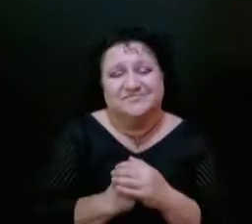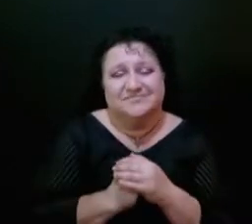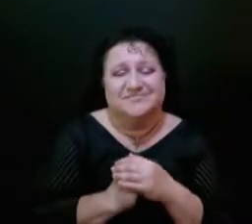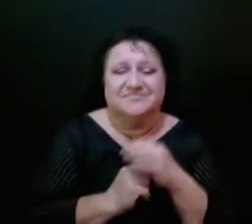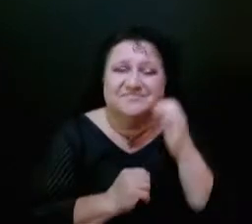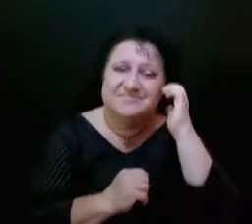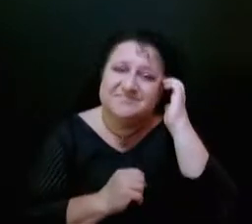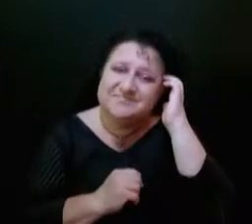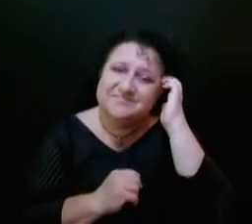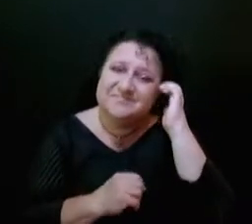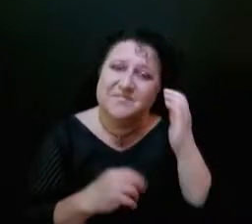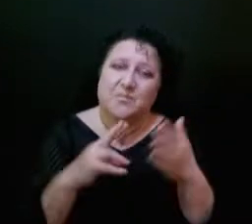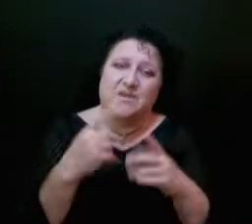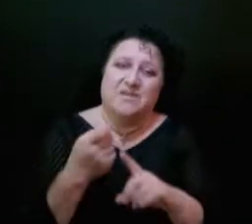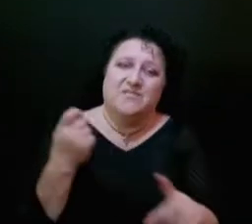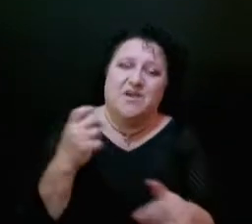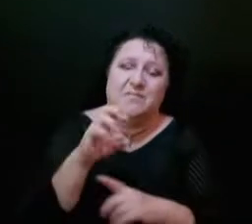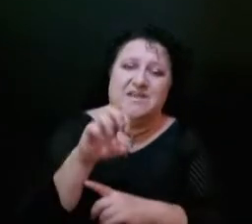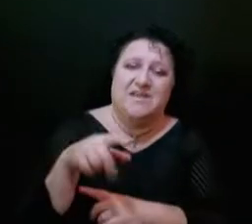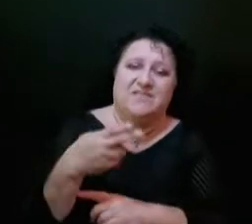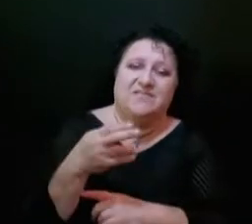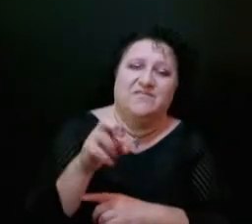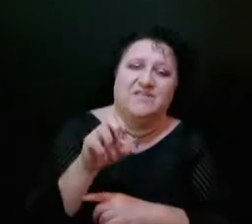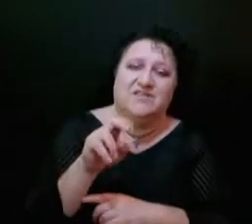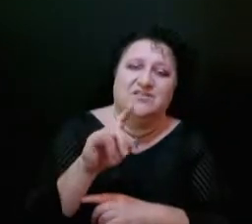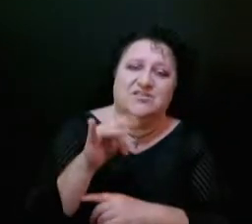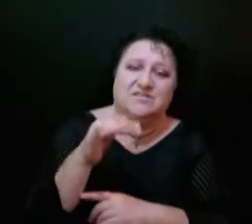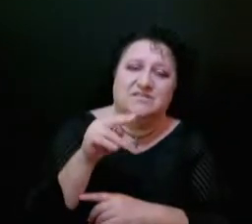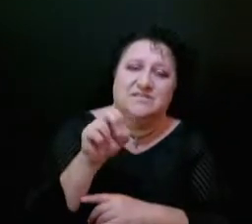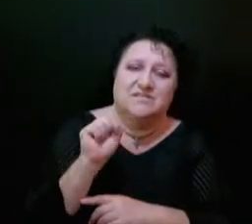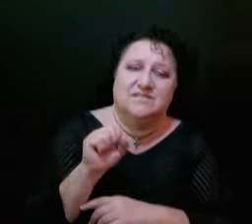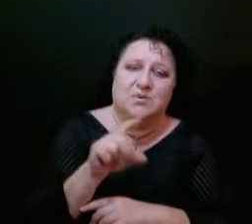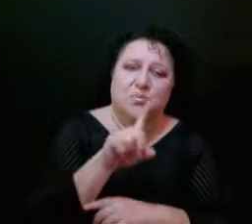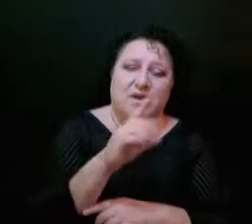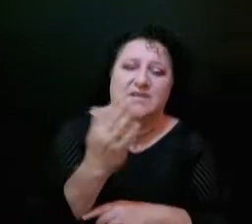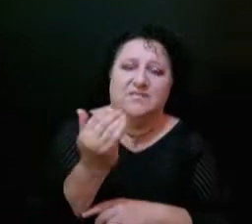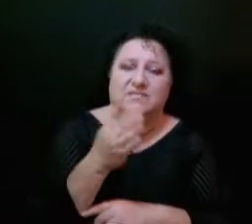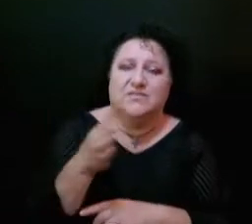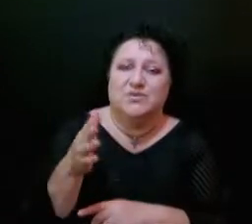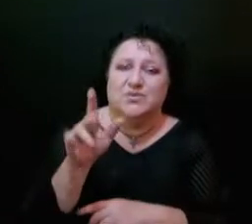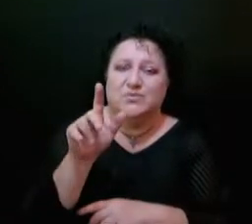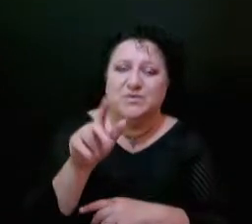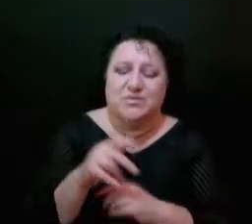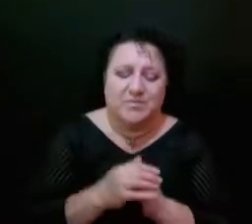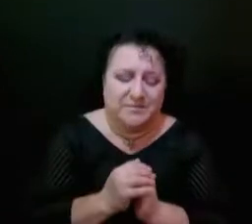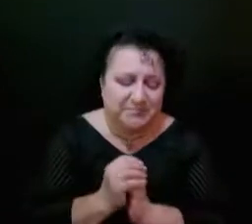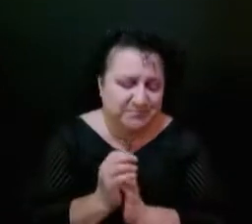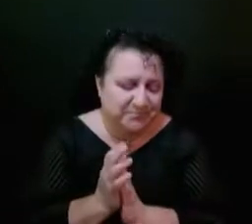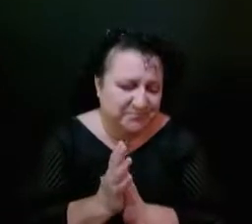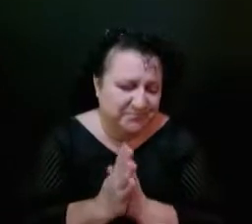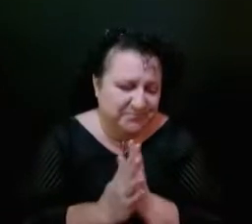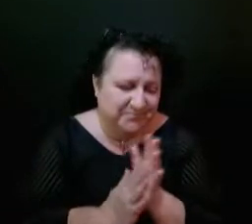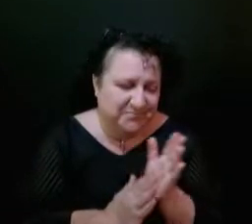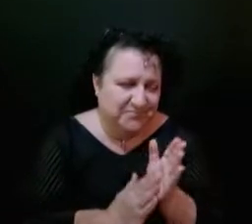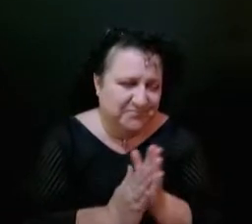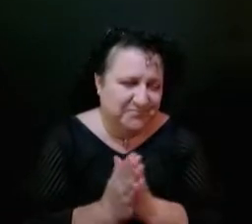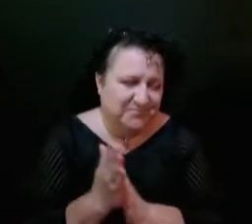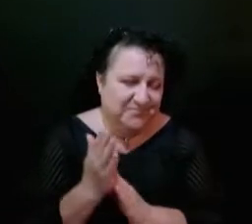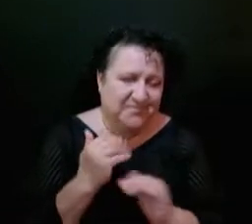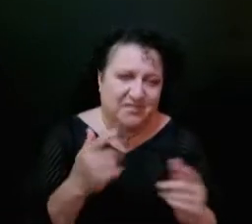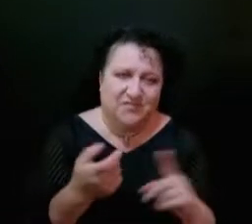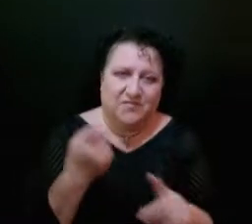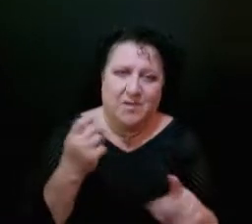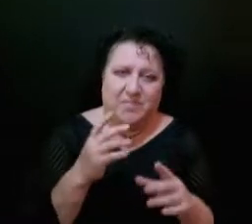I'm going to be reading from Ephesians 1, 15 through 23. This is coming from the Message